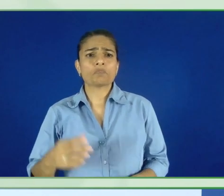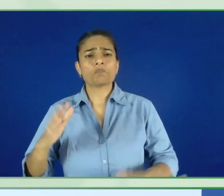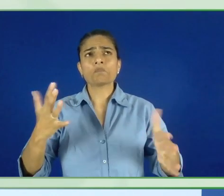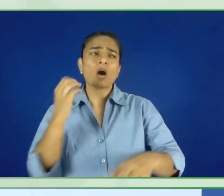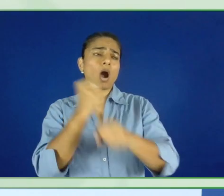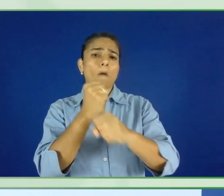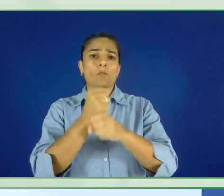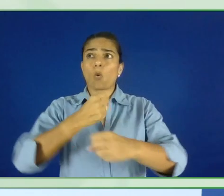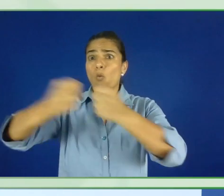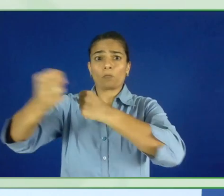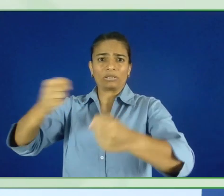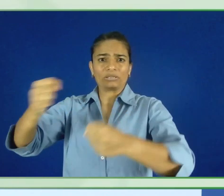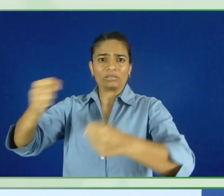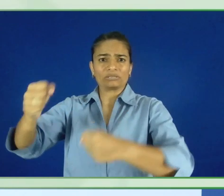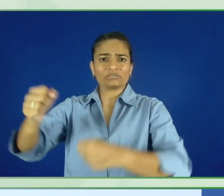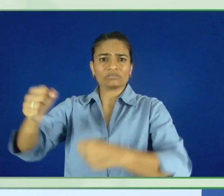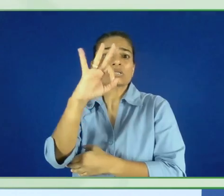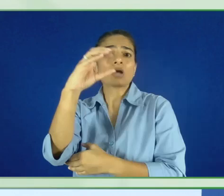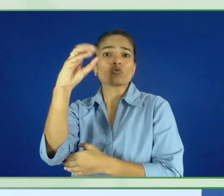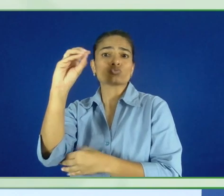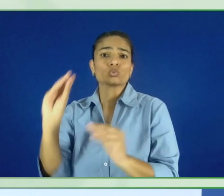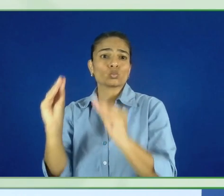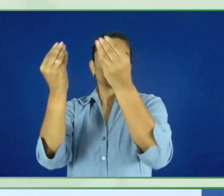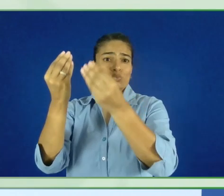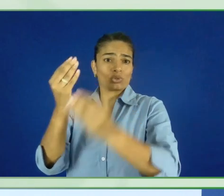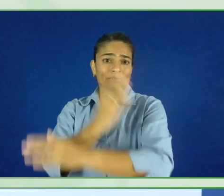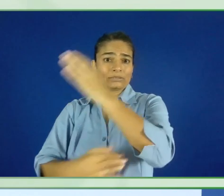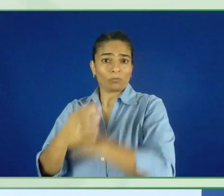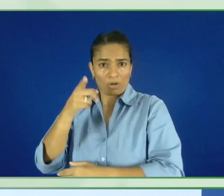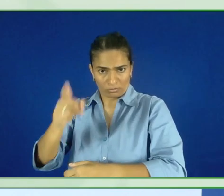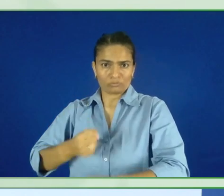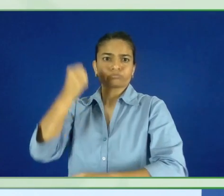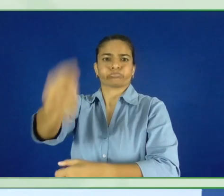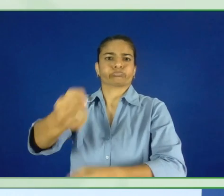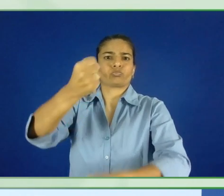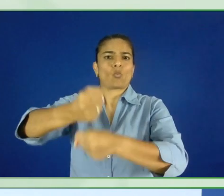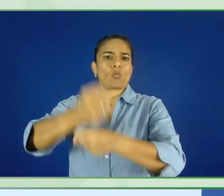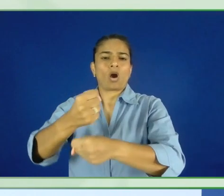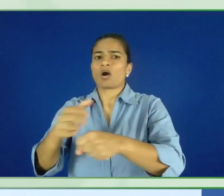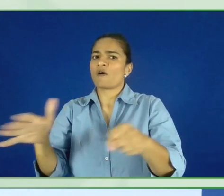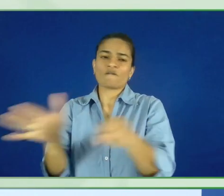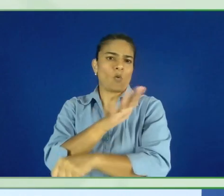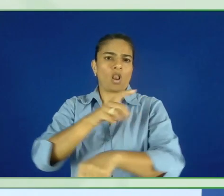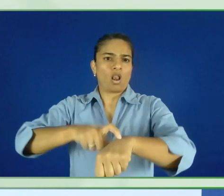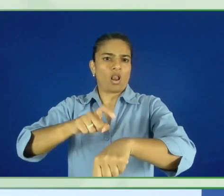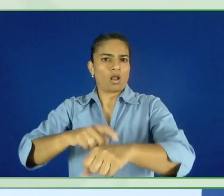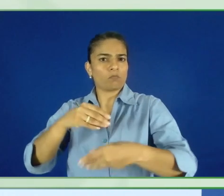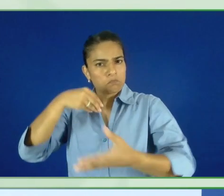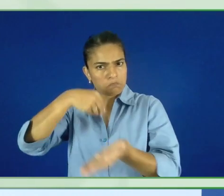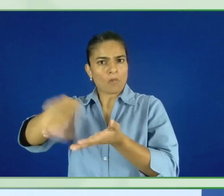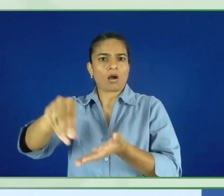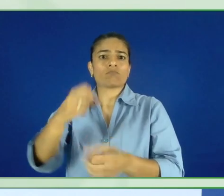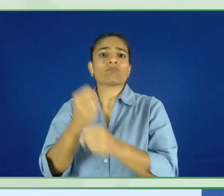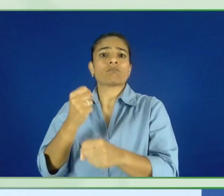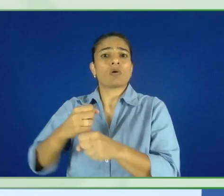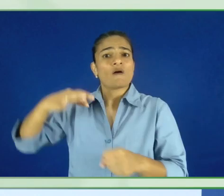and volunteers. We are also a sustainable association thanks to mixed fundings from